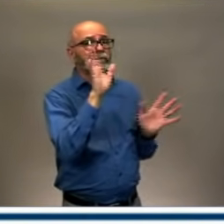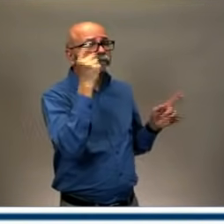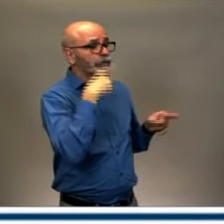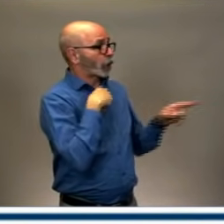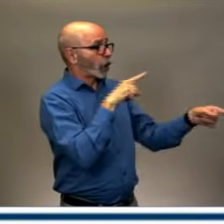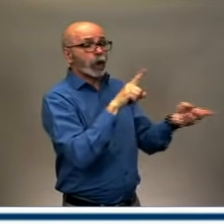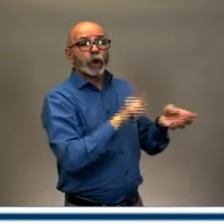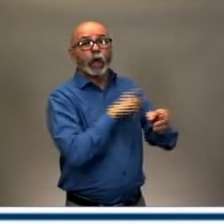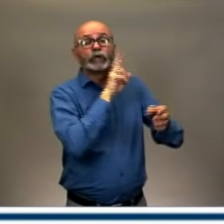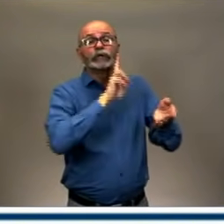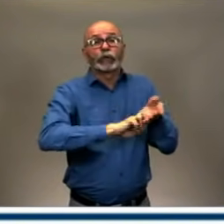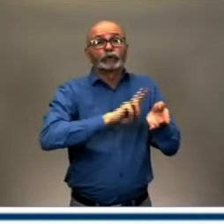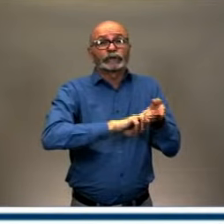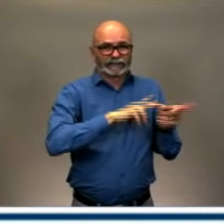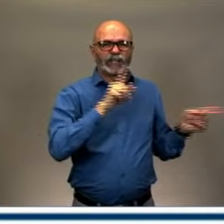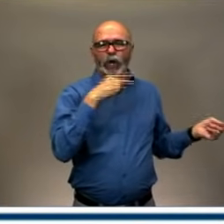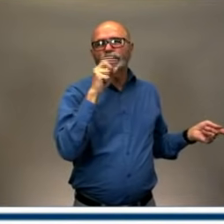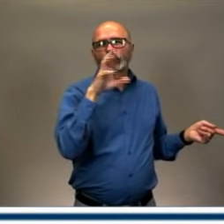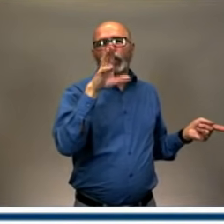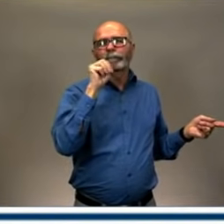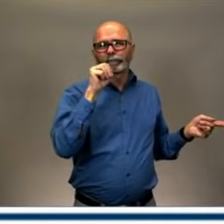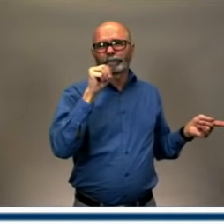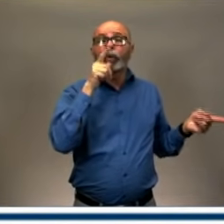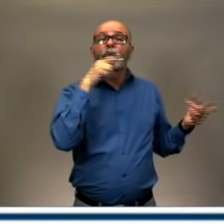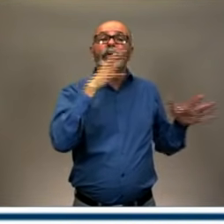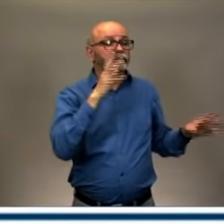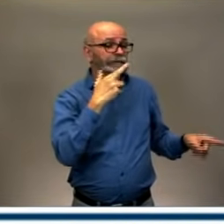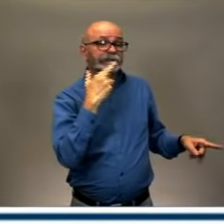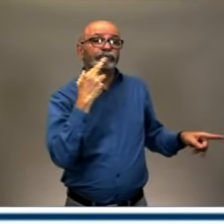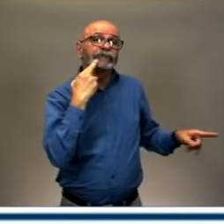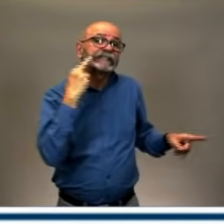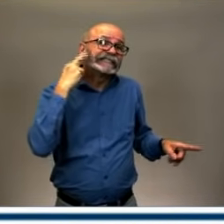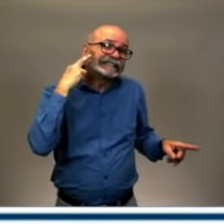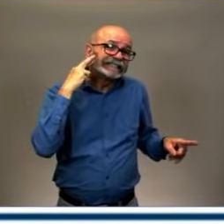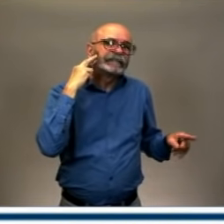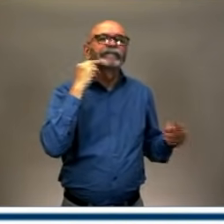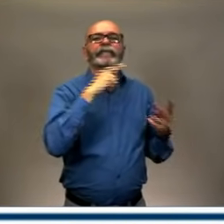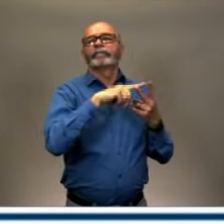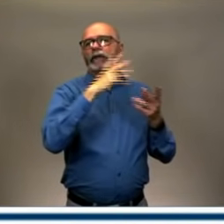we have, any resident can designate, now it's up to two